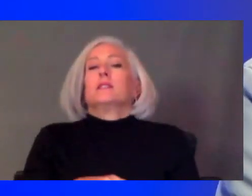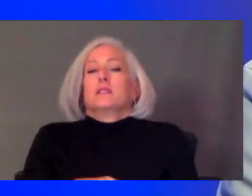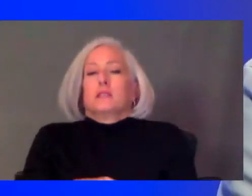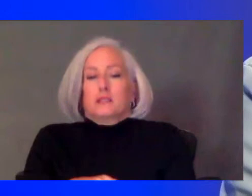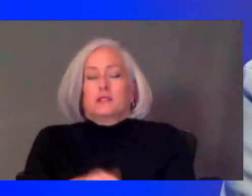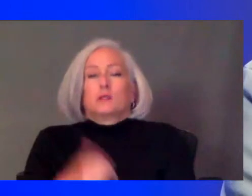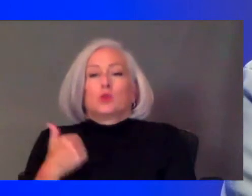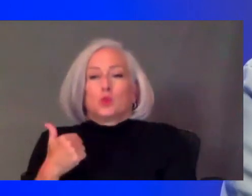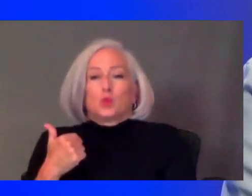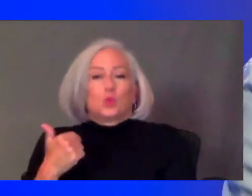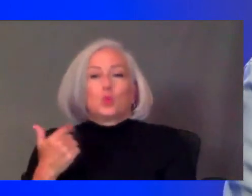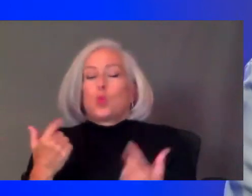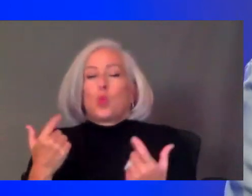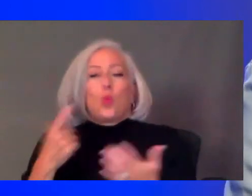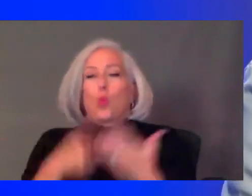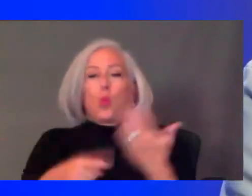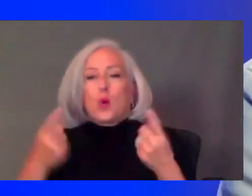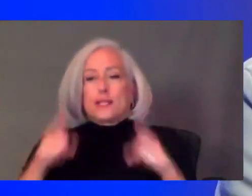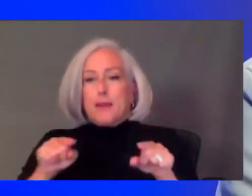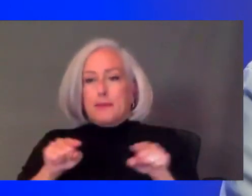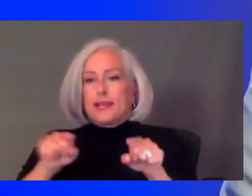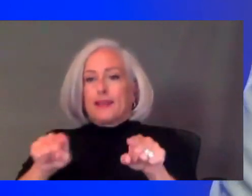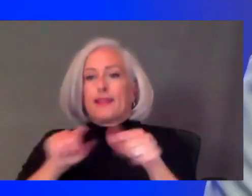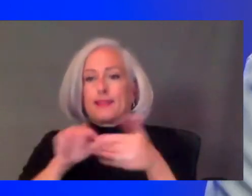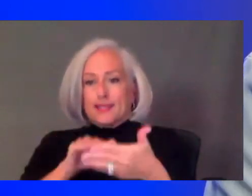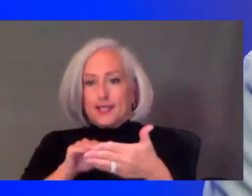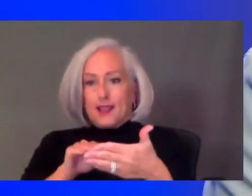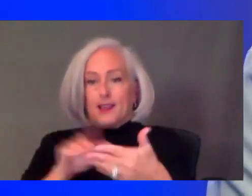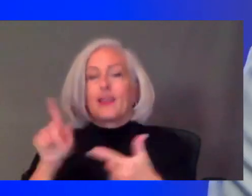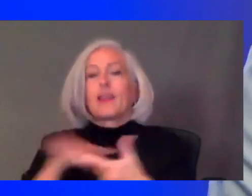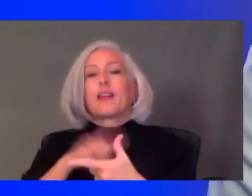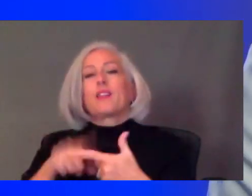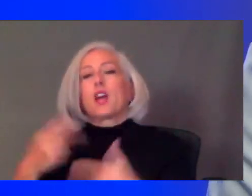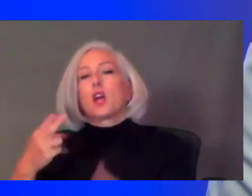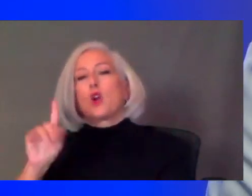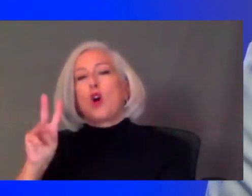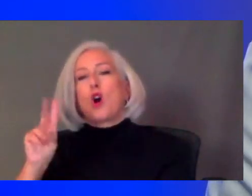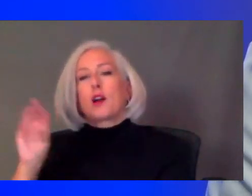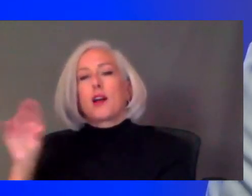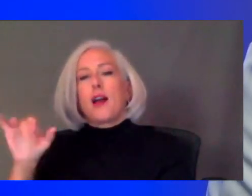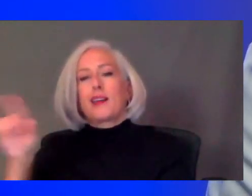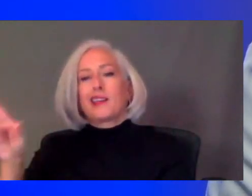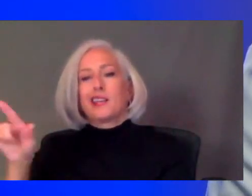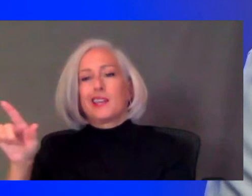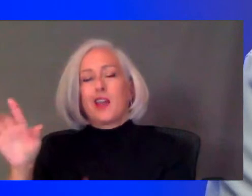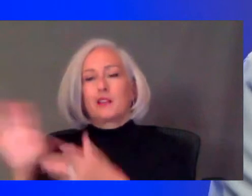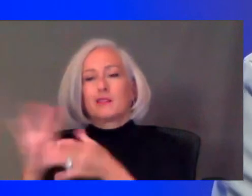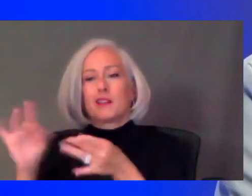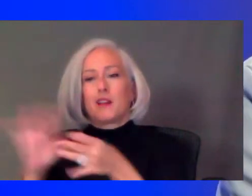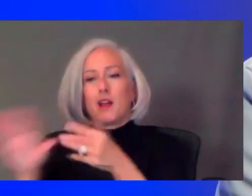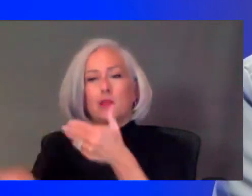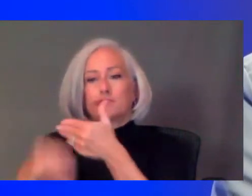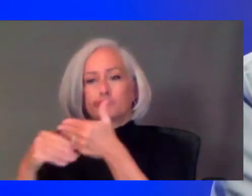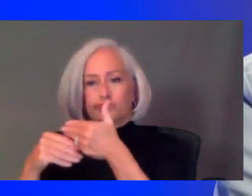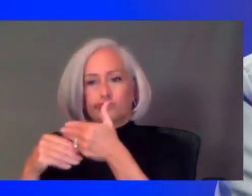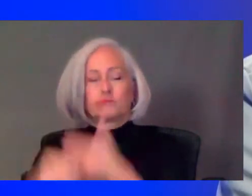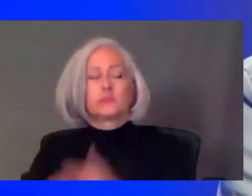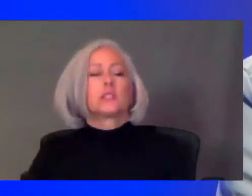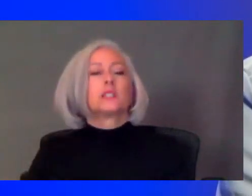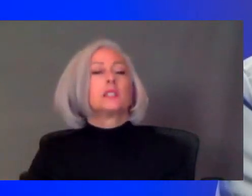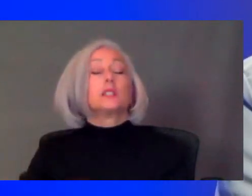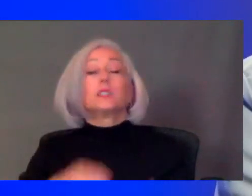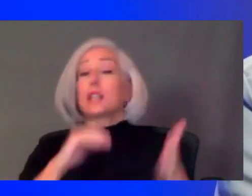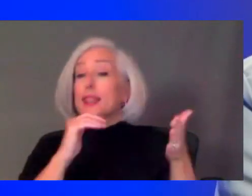get. The other thing is you have to have some constellation of symptoms. So if you have shortness of breath, or you have the